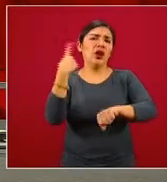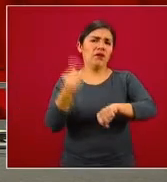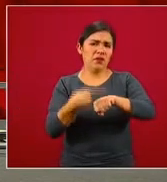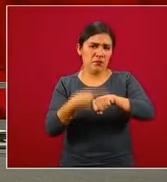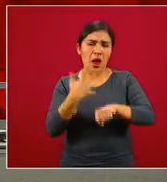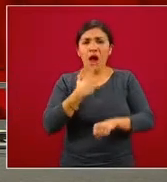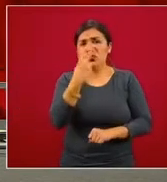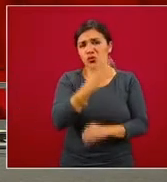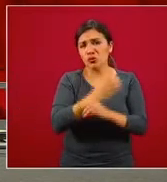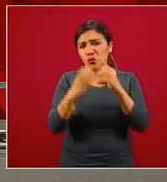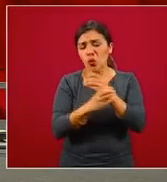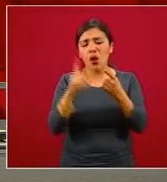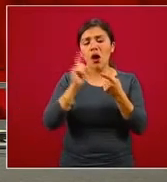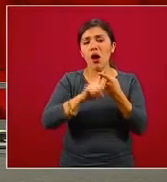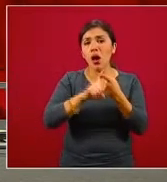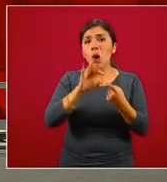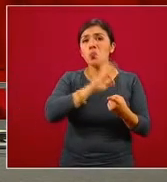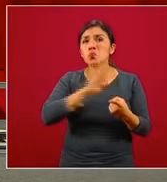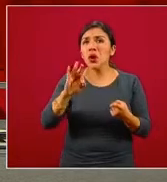care.